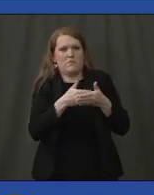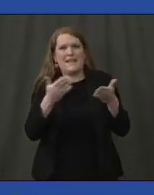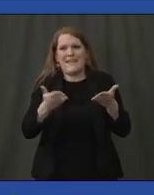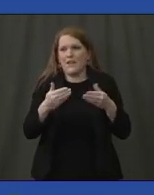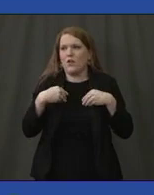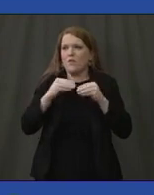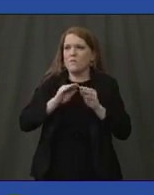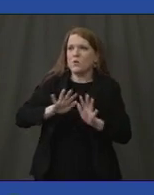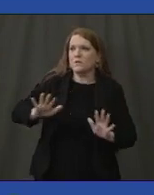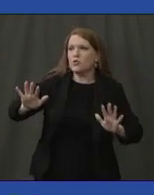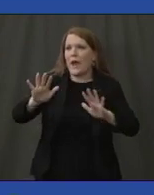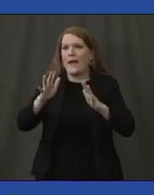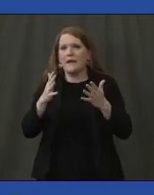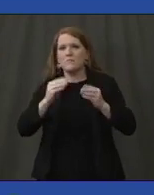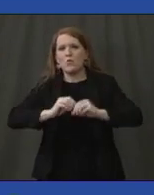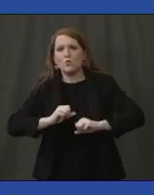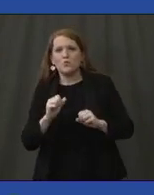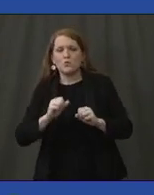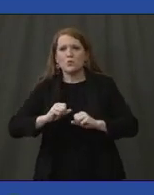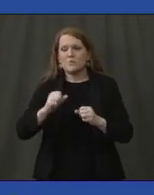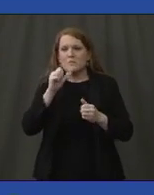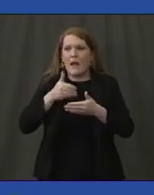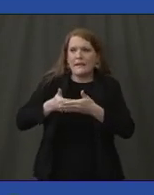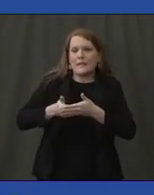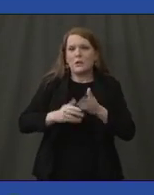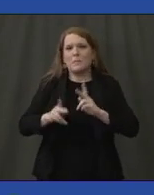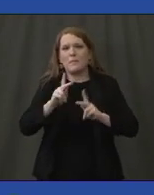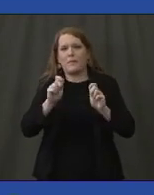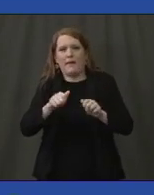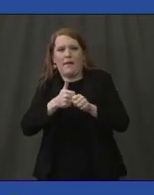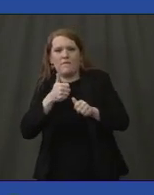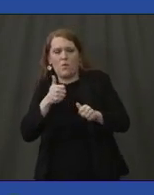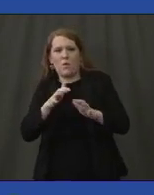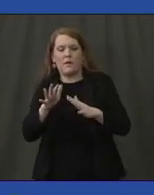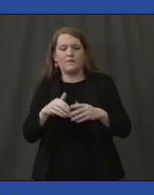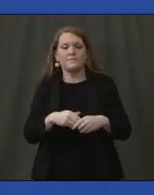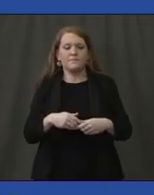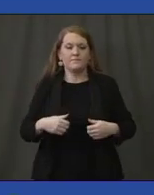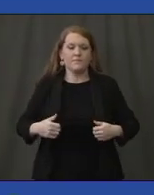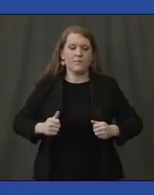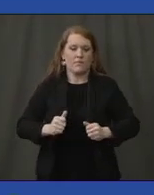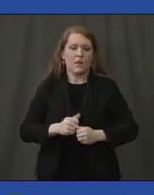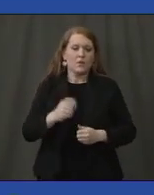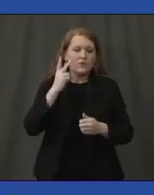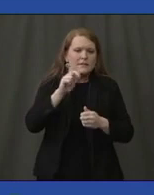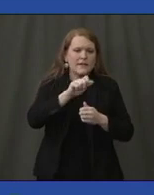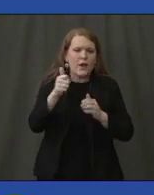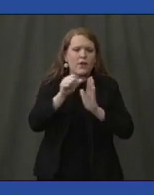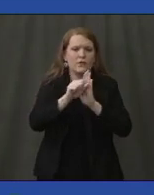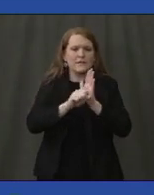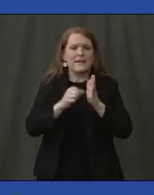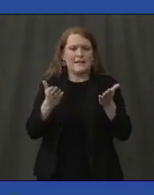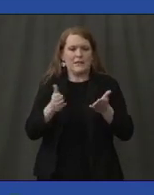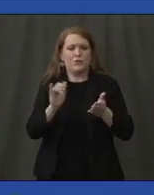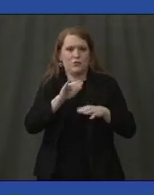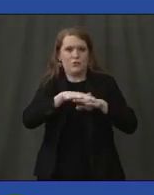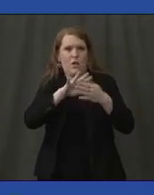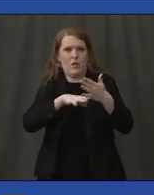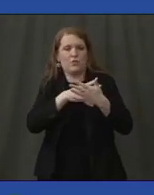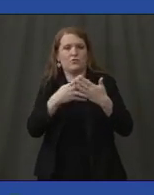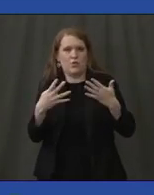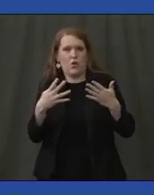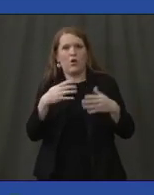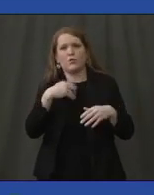The rest of the chart, you can see other states, all the way down to Vermont and Colorado and